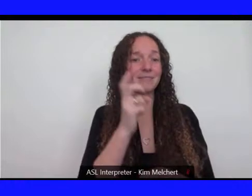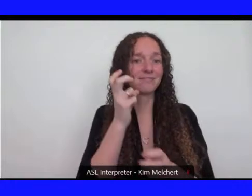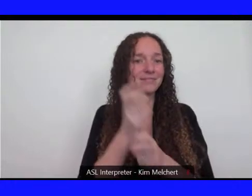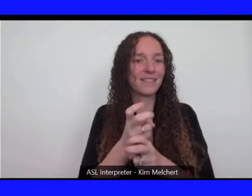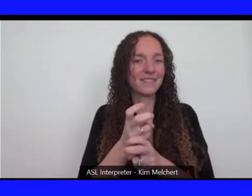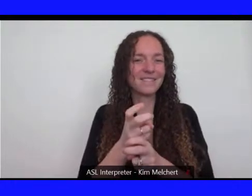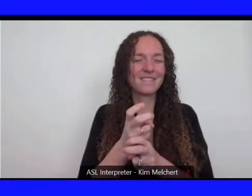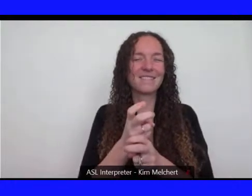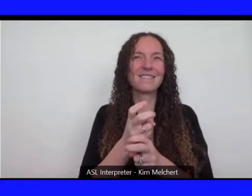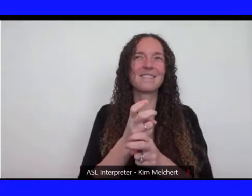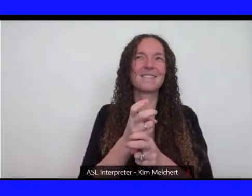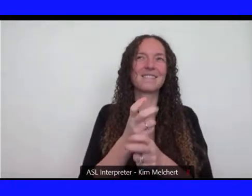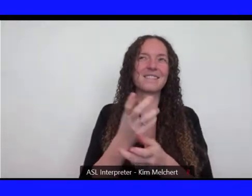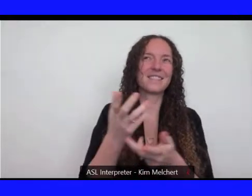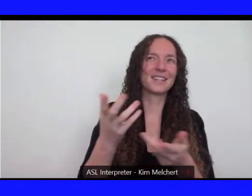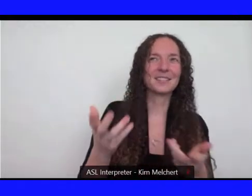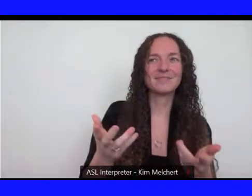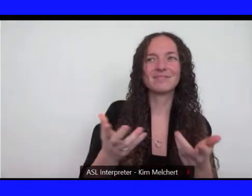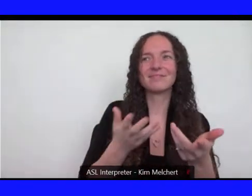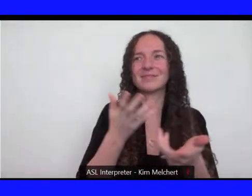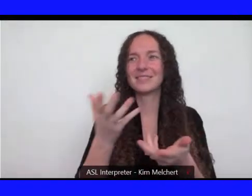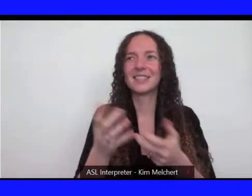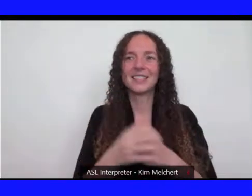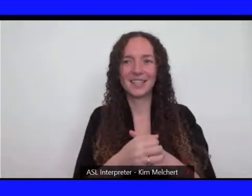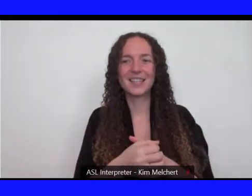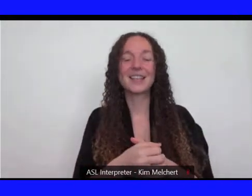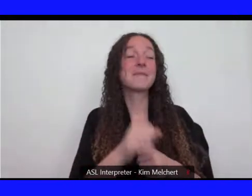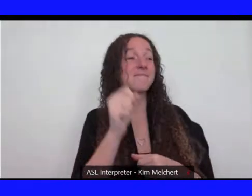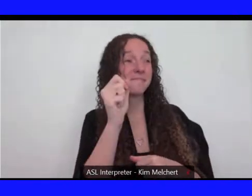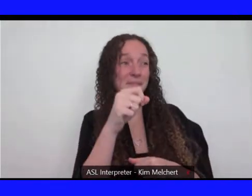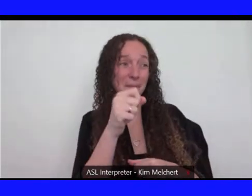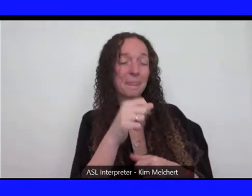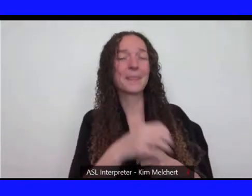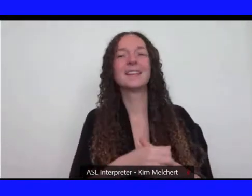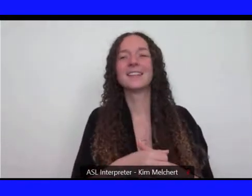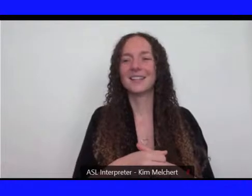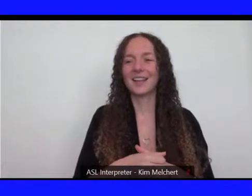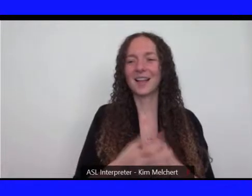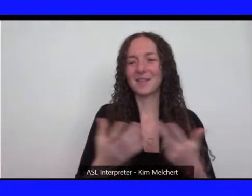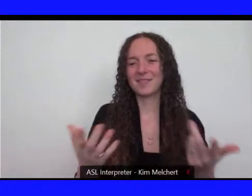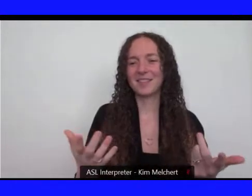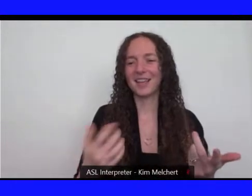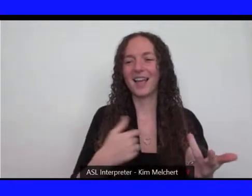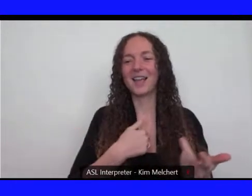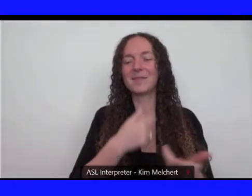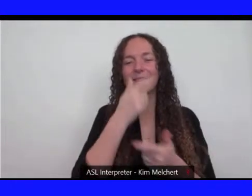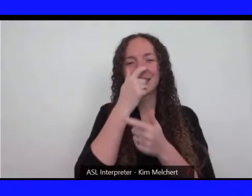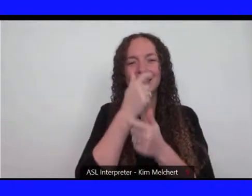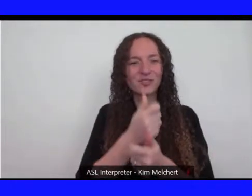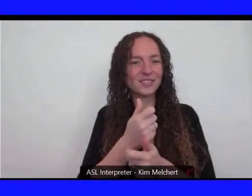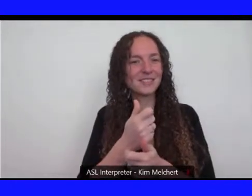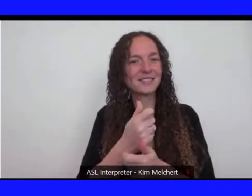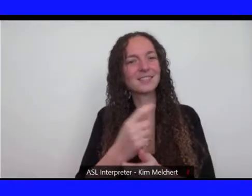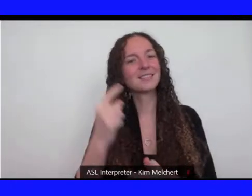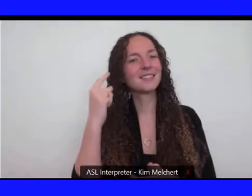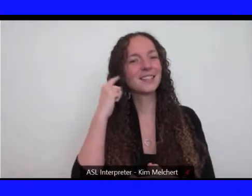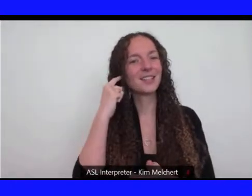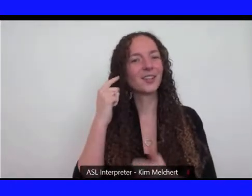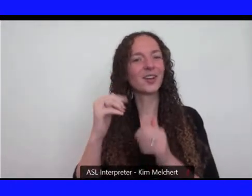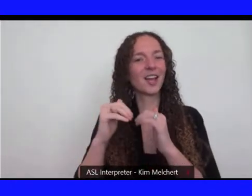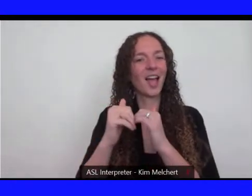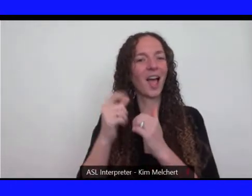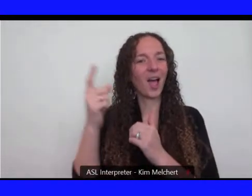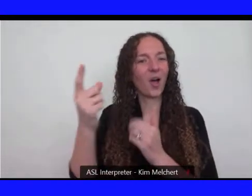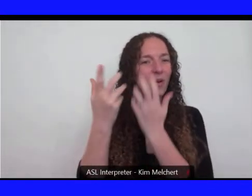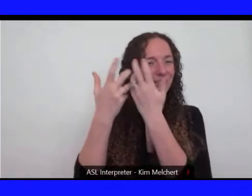ground typically walking the halls and not able to do that. She does an excellent job. Thank you. Let me just